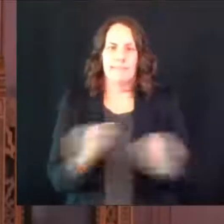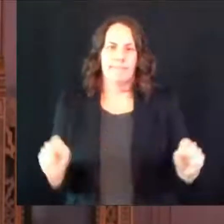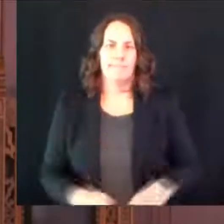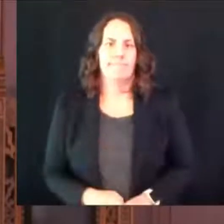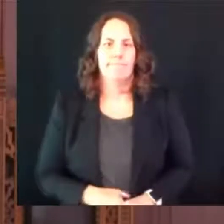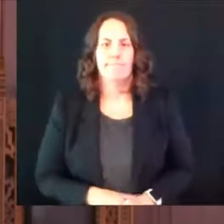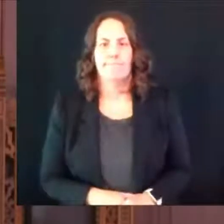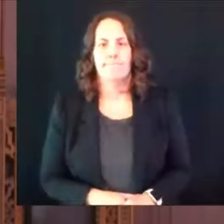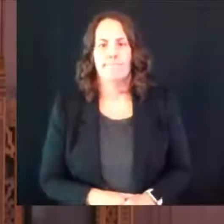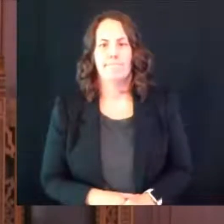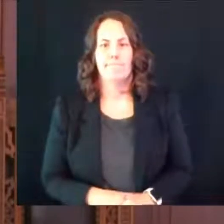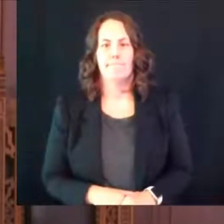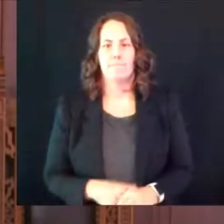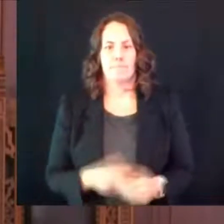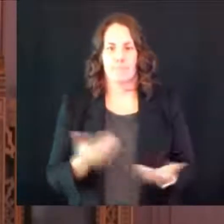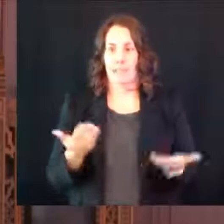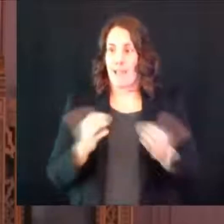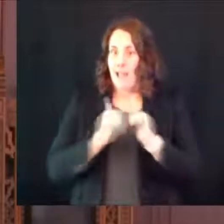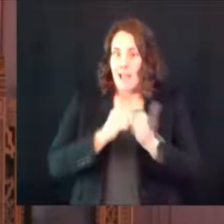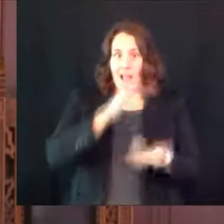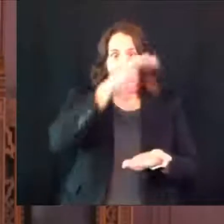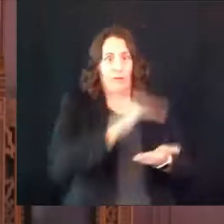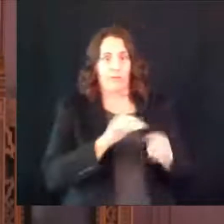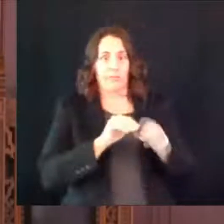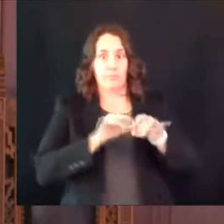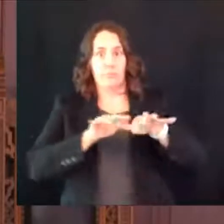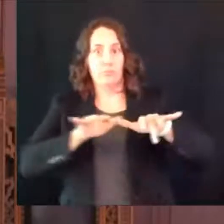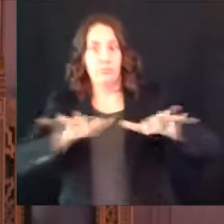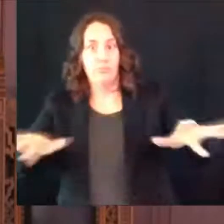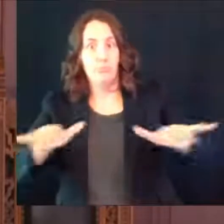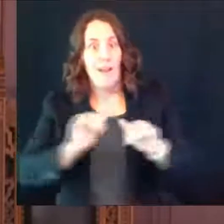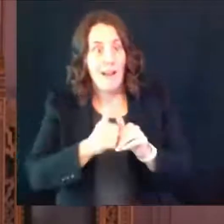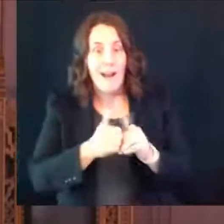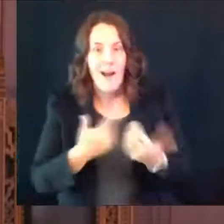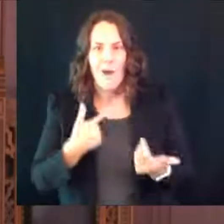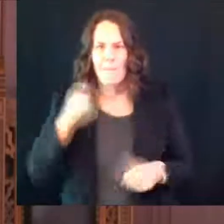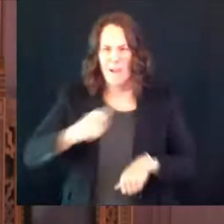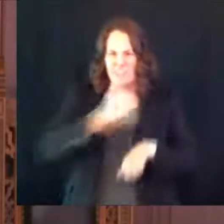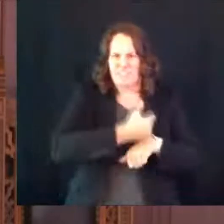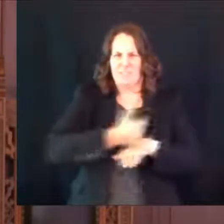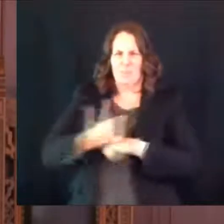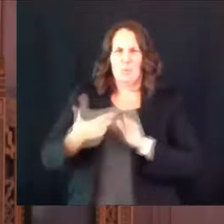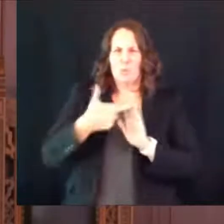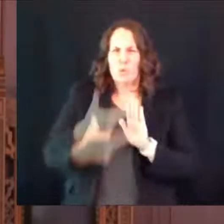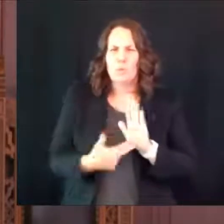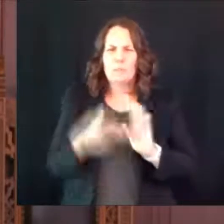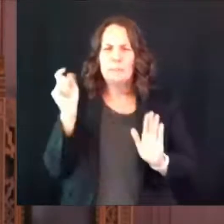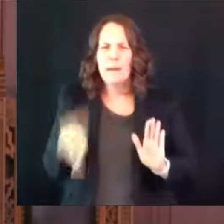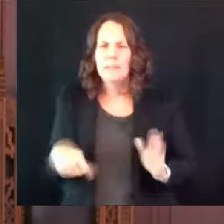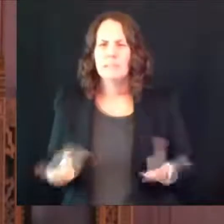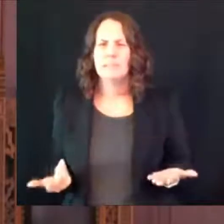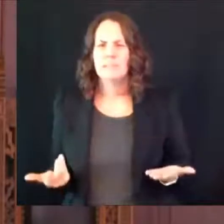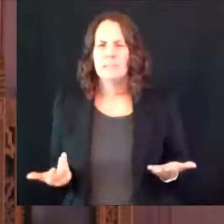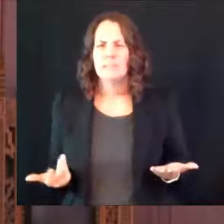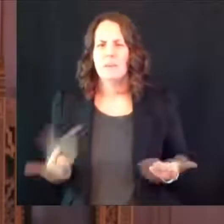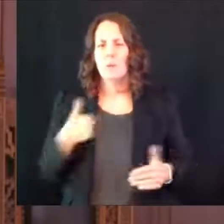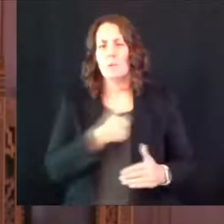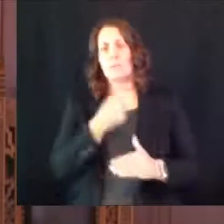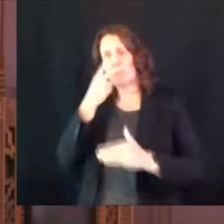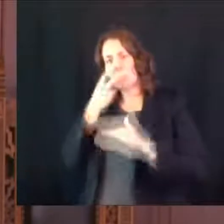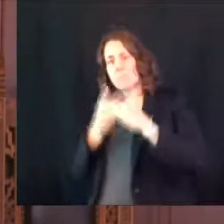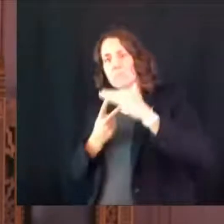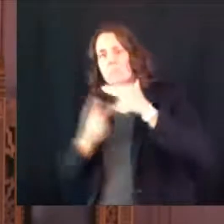individual responsibility. We have expectations in other areas. This is just one more, and it's one that will